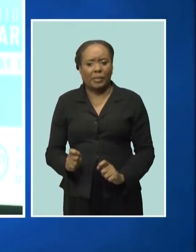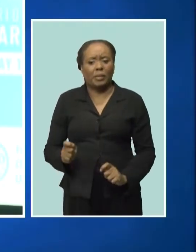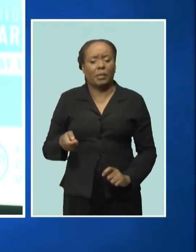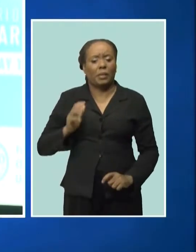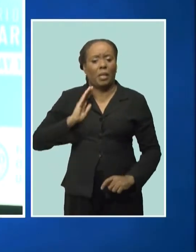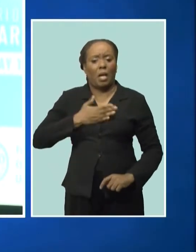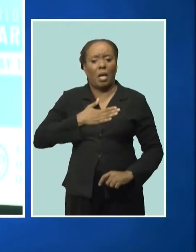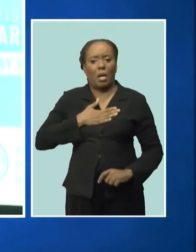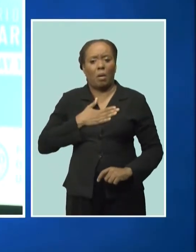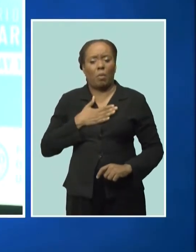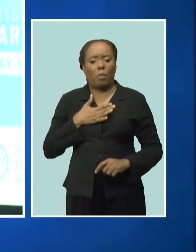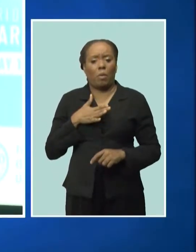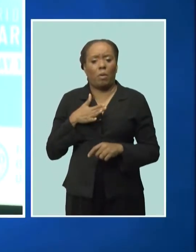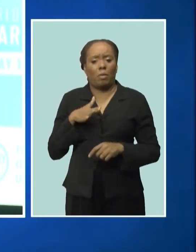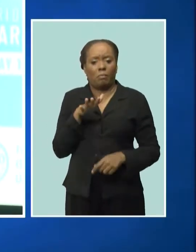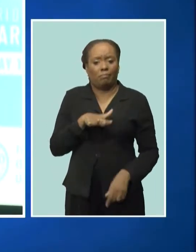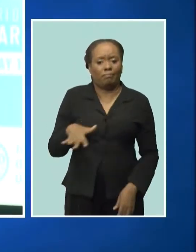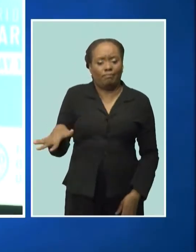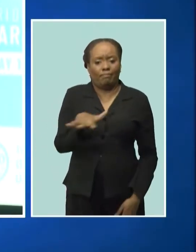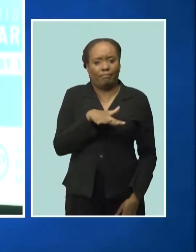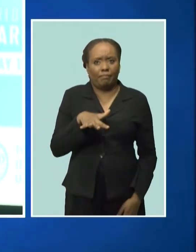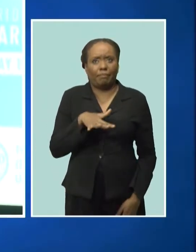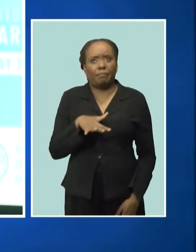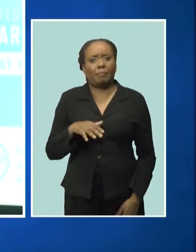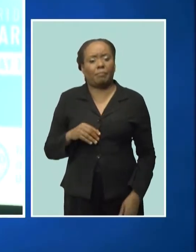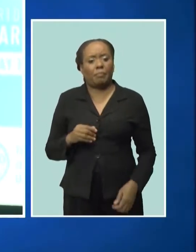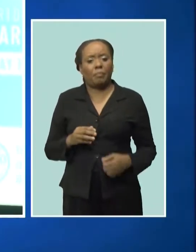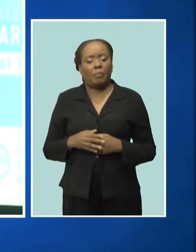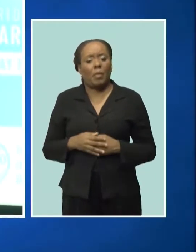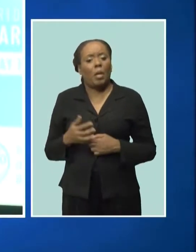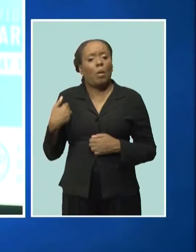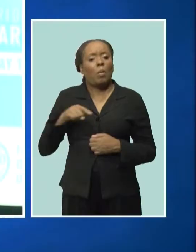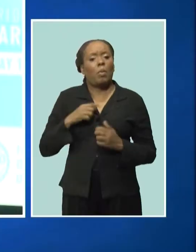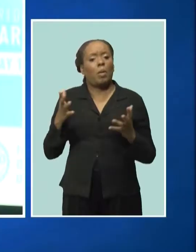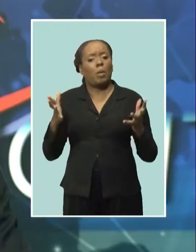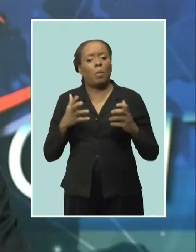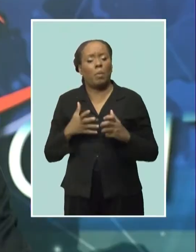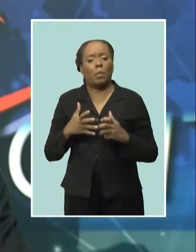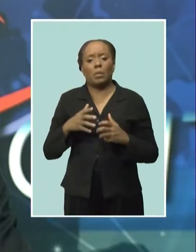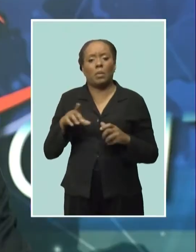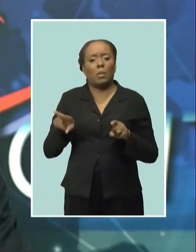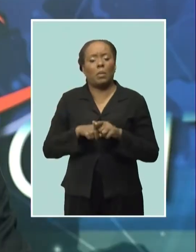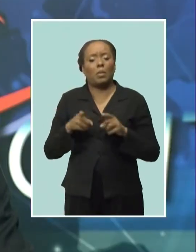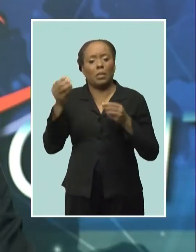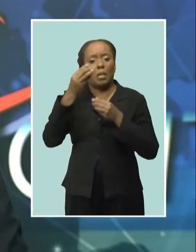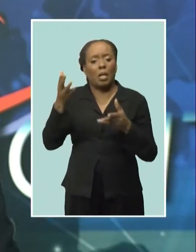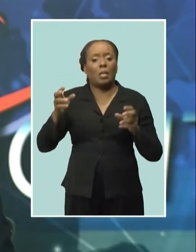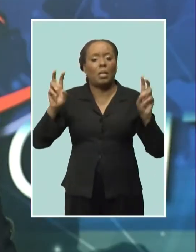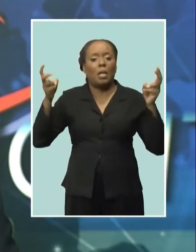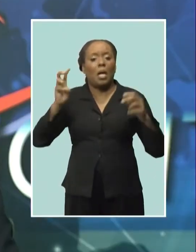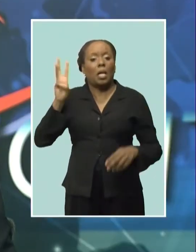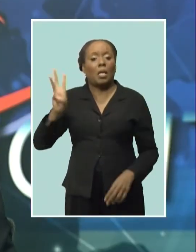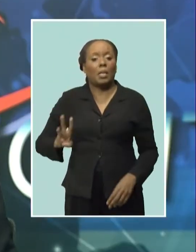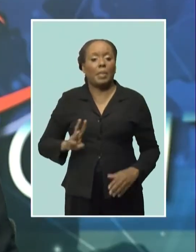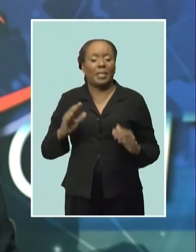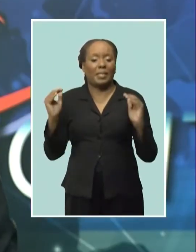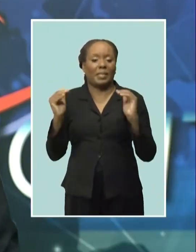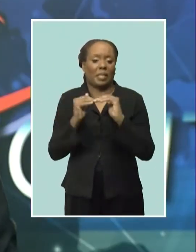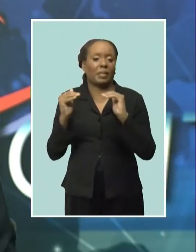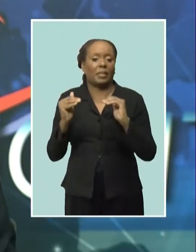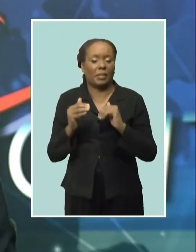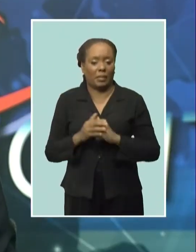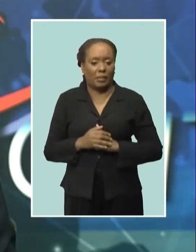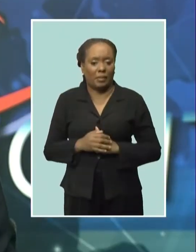Climate justice shouldn't just be a catchy phrase. News from the Senate now. More than